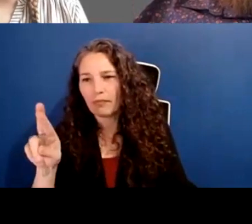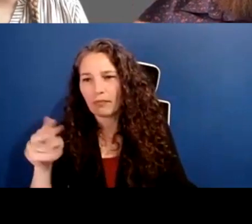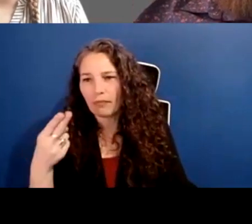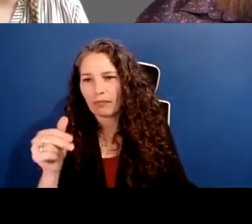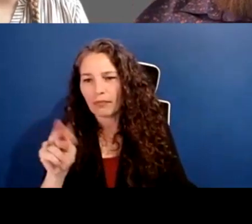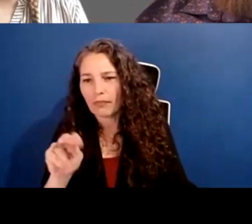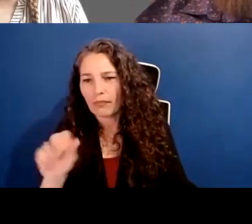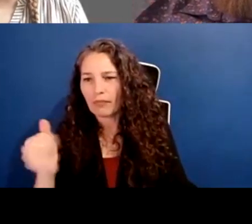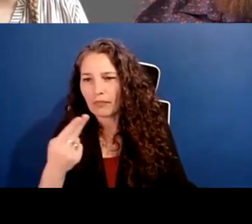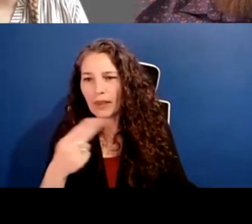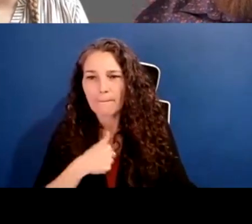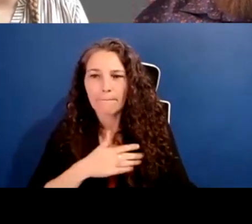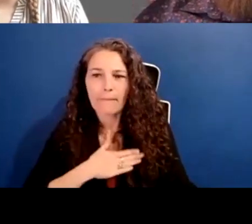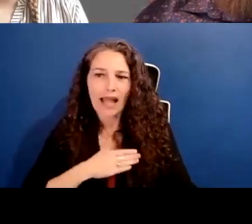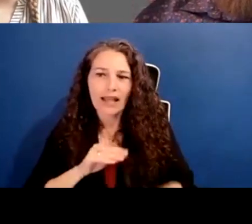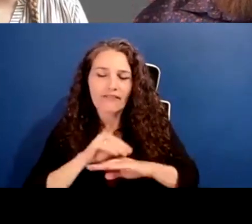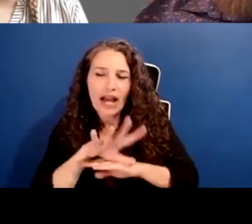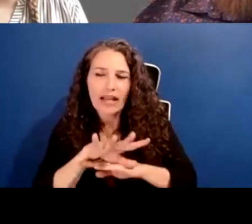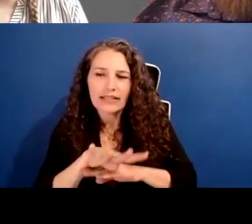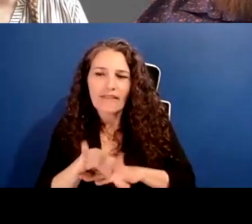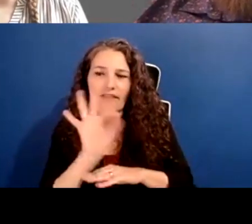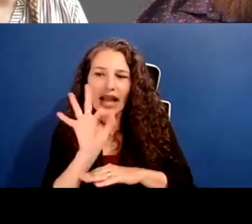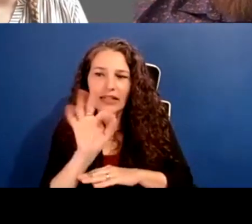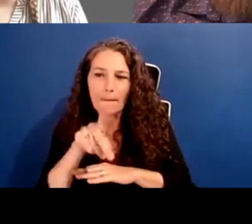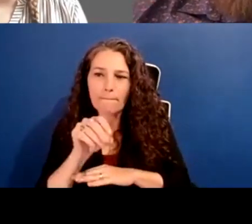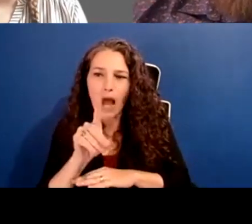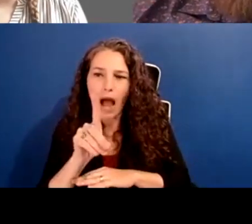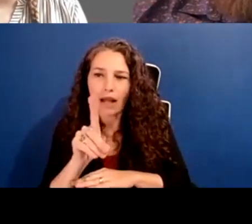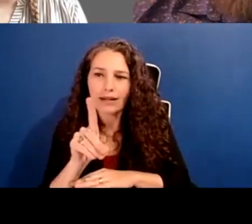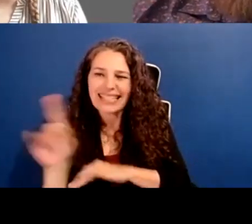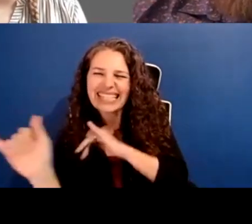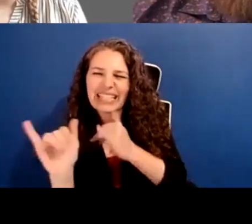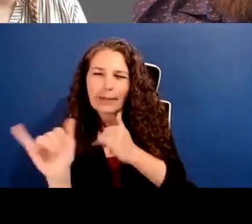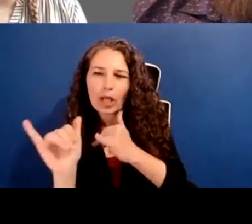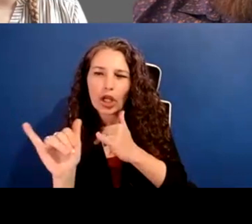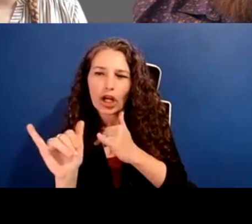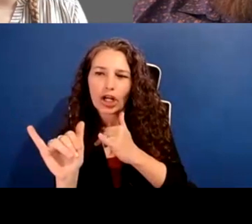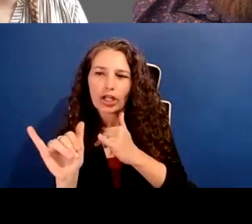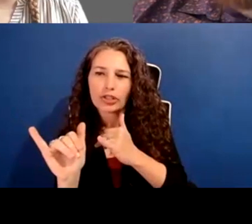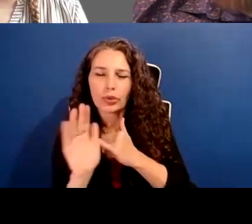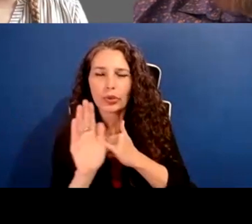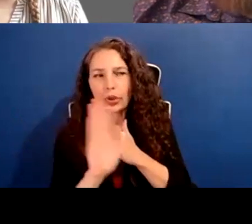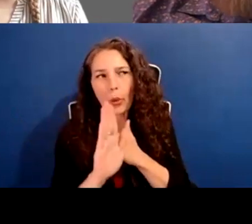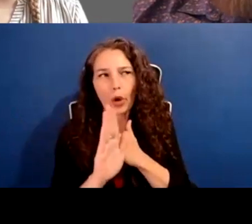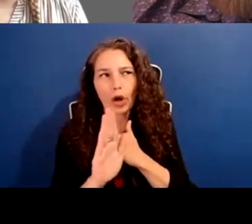podcasts similar to the one you want to do and listen to them and see how do they inject humor.